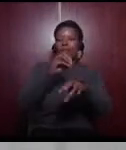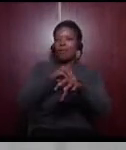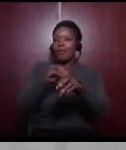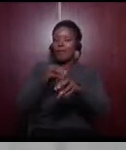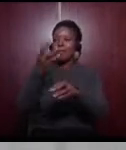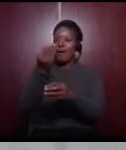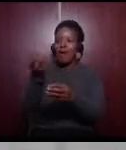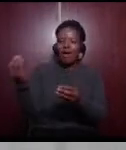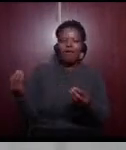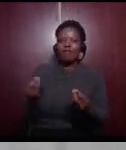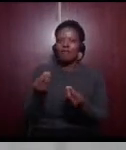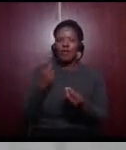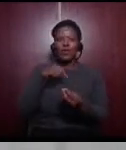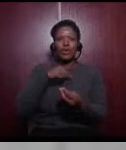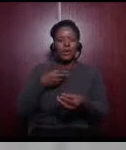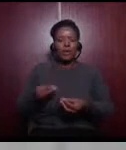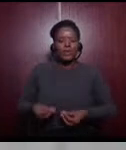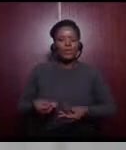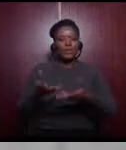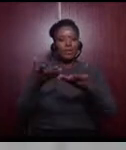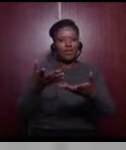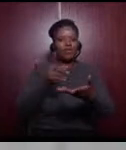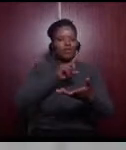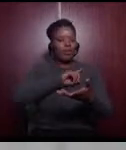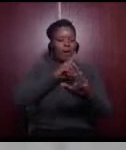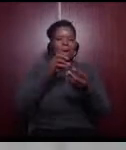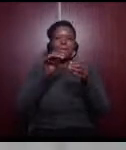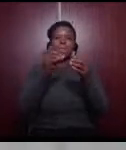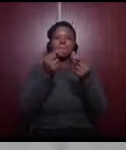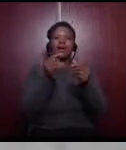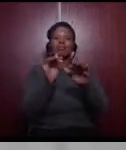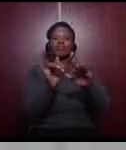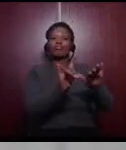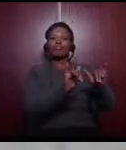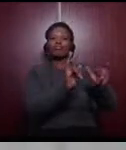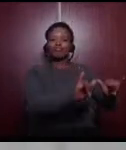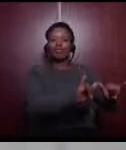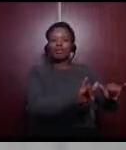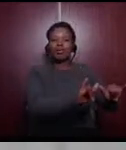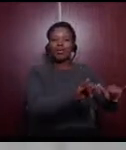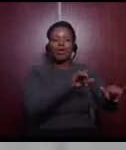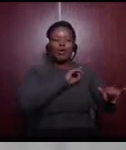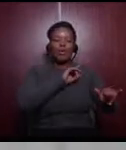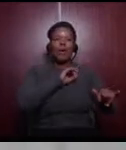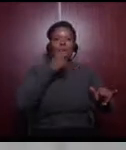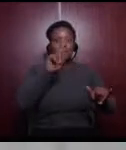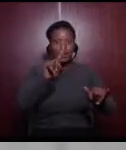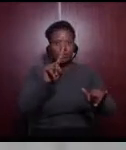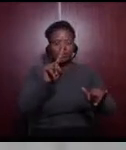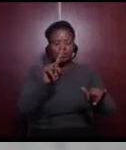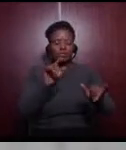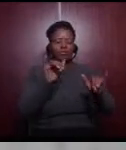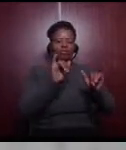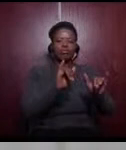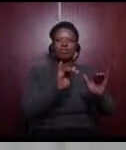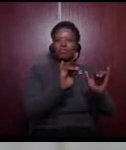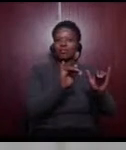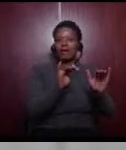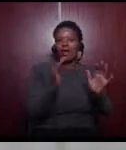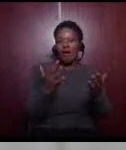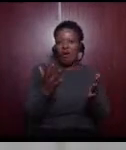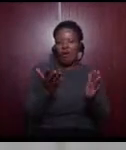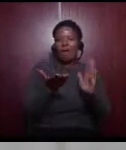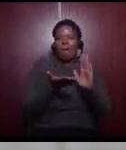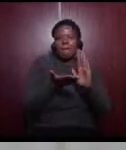we indicate that njengoba zihleli zona zithola interest though it's not like zihleli and they are not getting interest. So each and